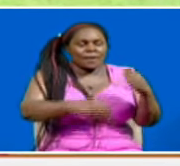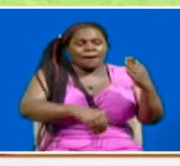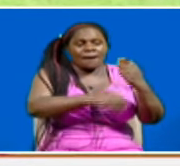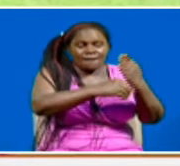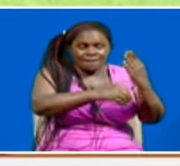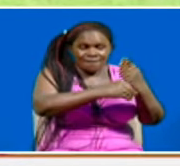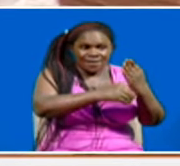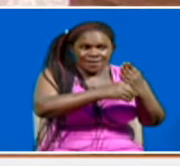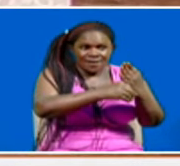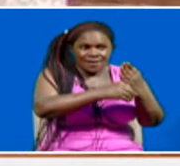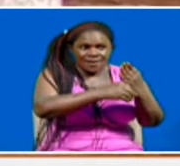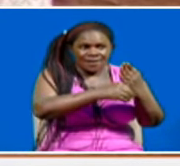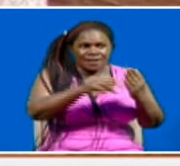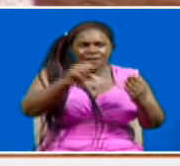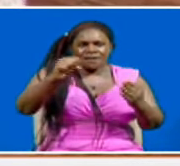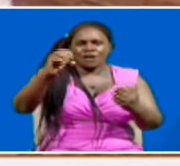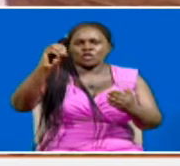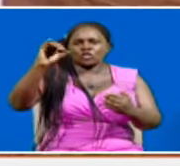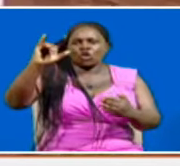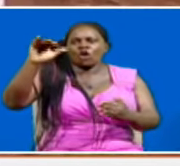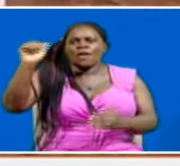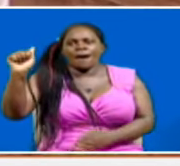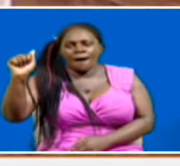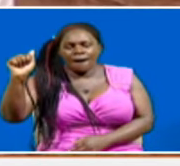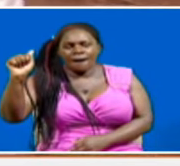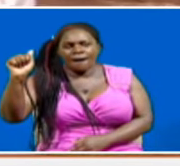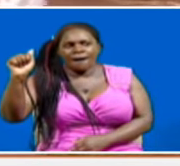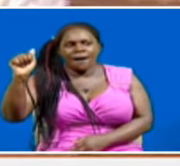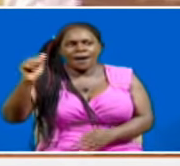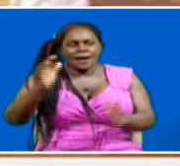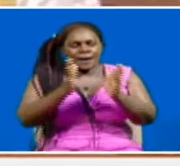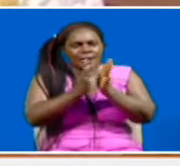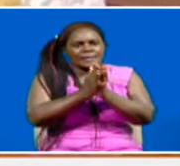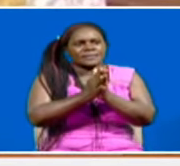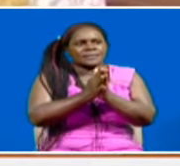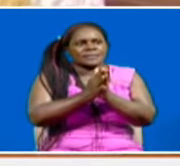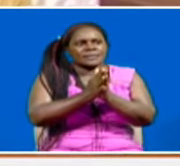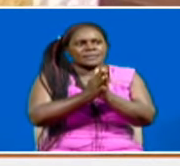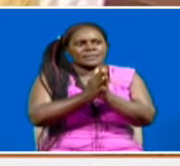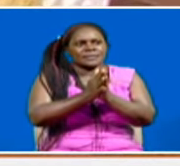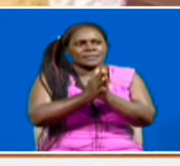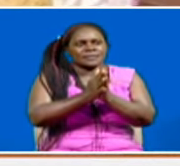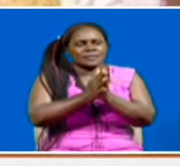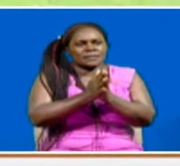on soya wheat bran and